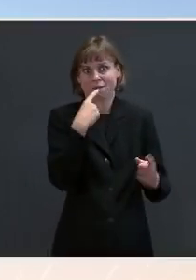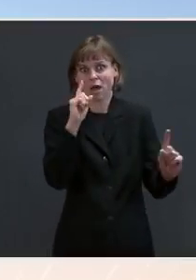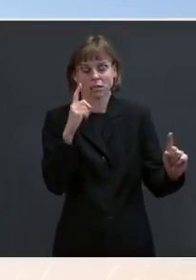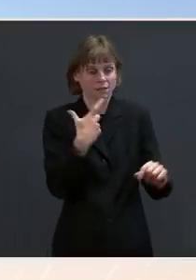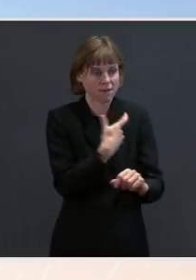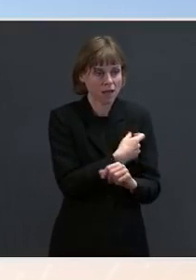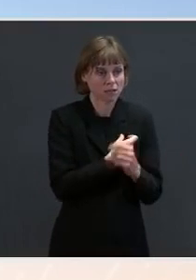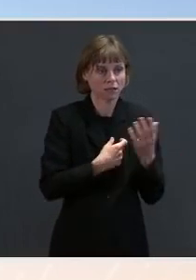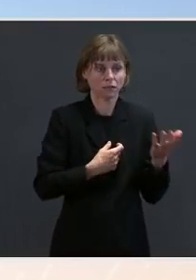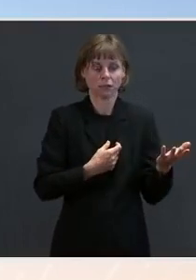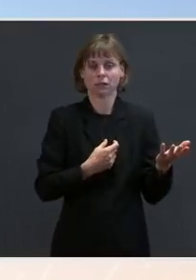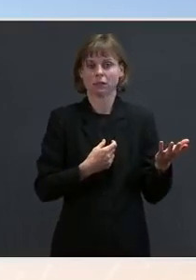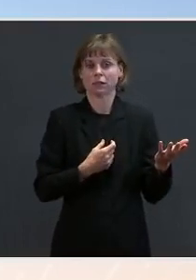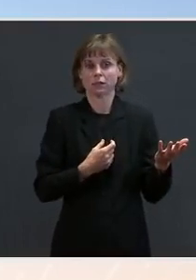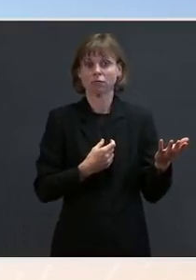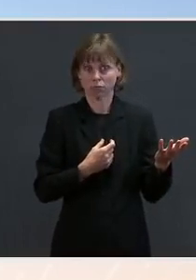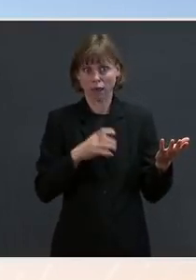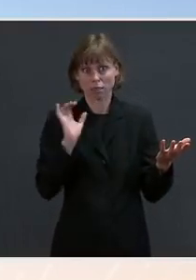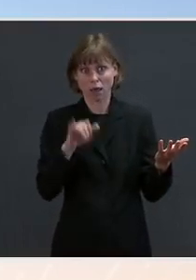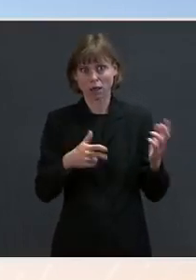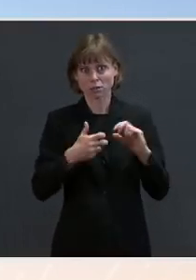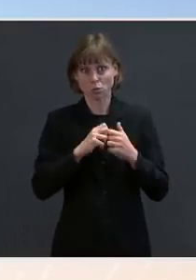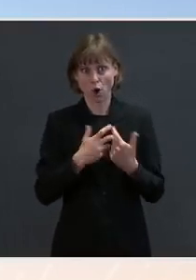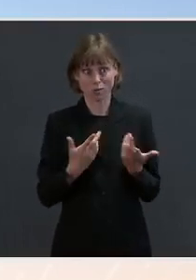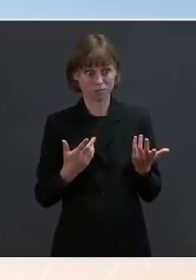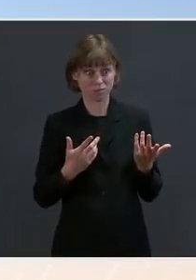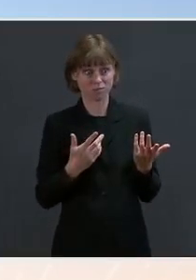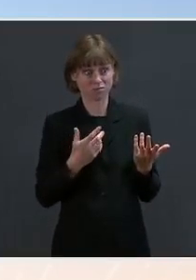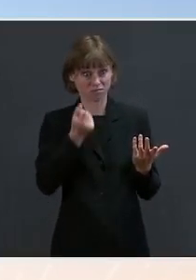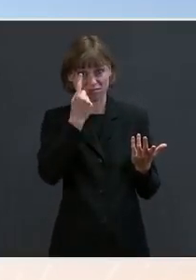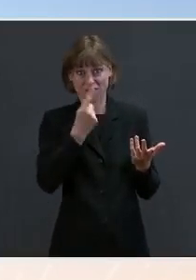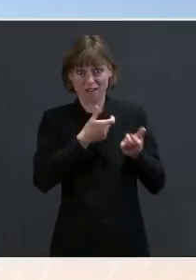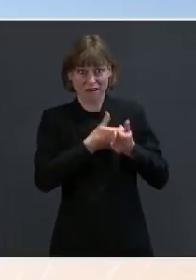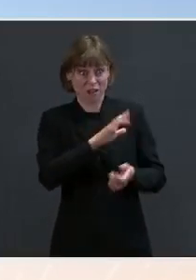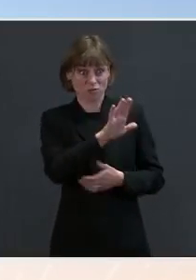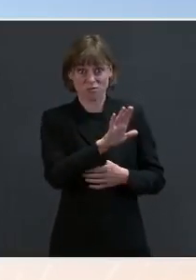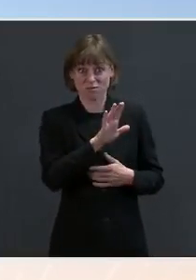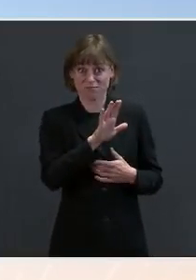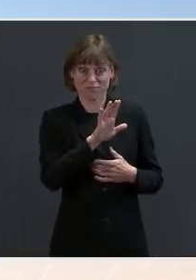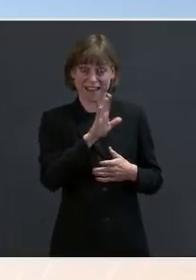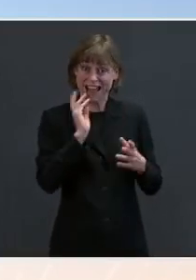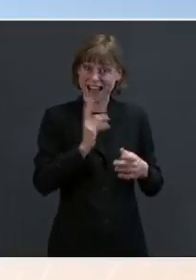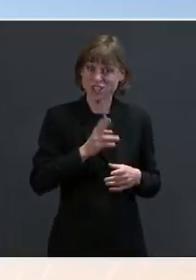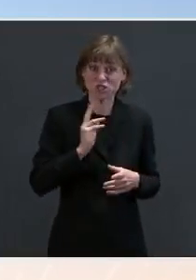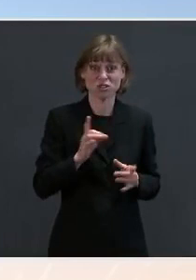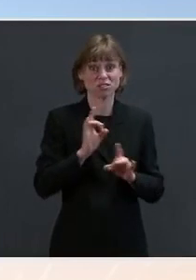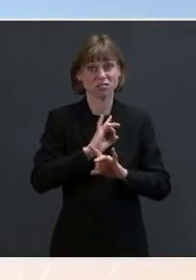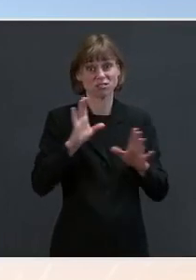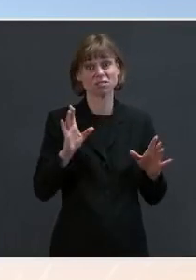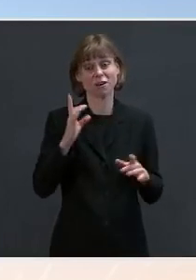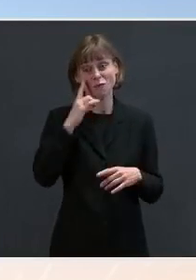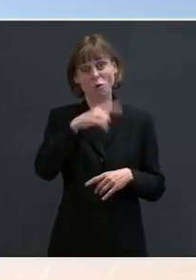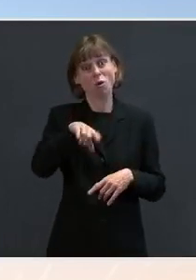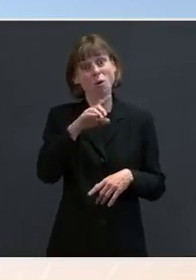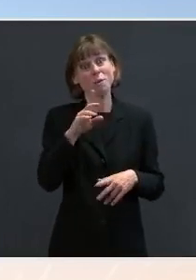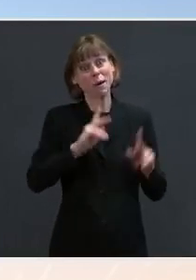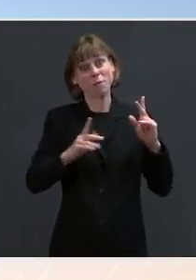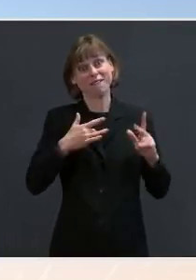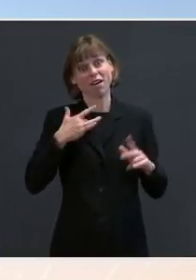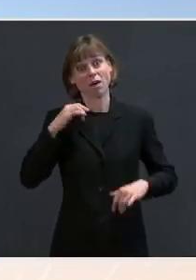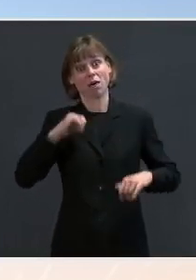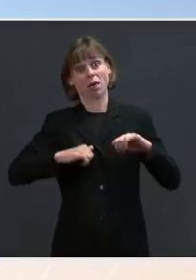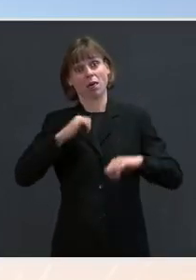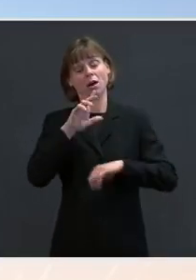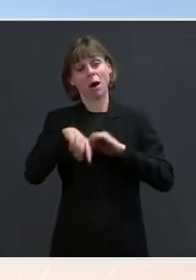relying on a problematic and tragic history that has contributed to vaccine hesitancy. So